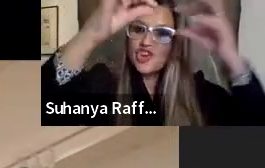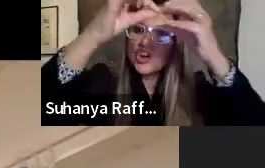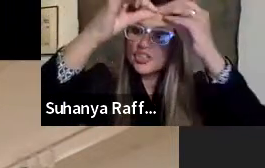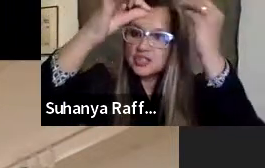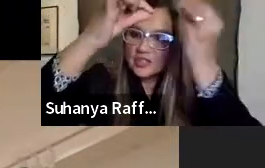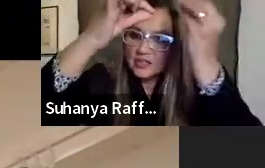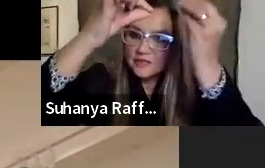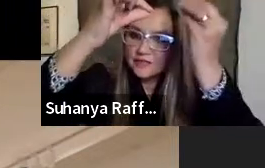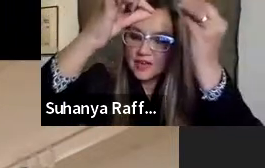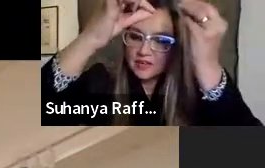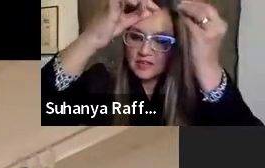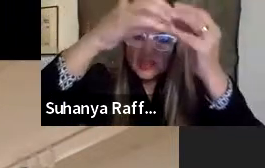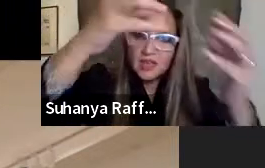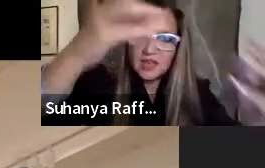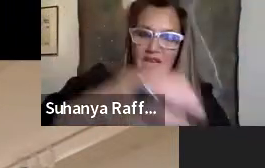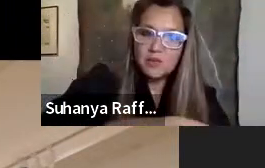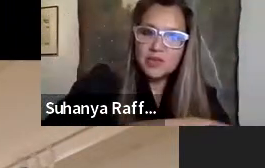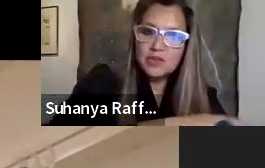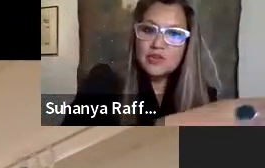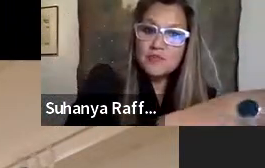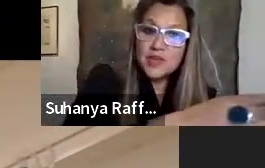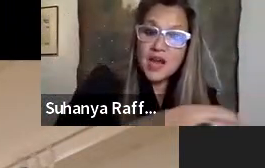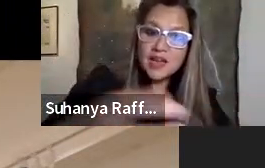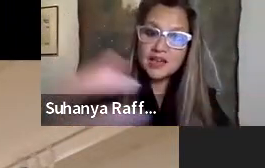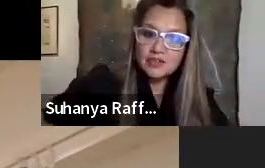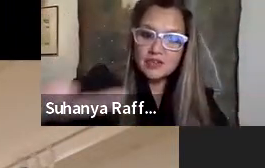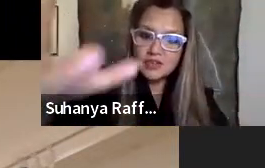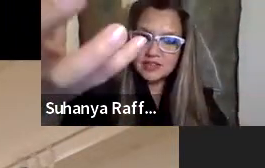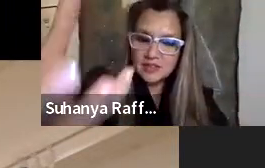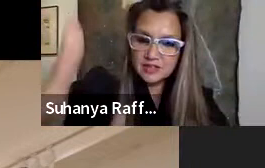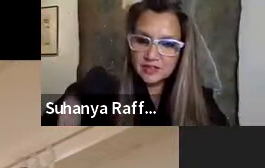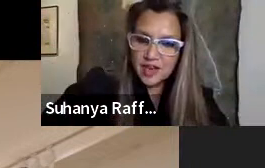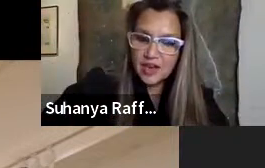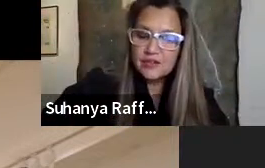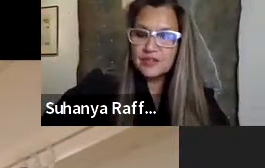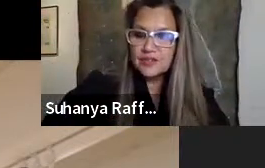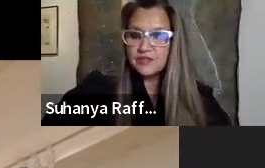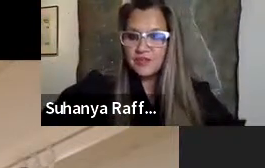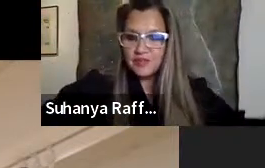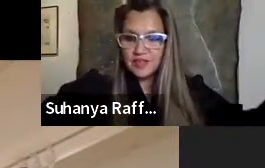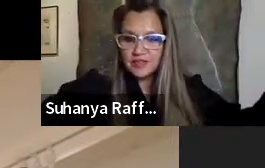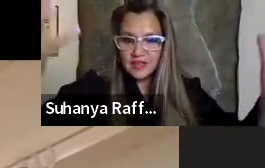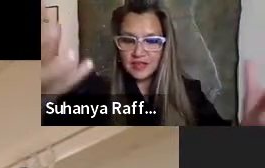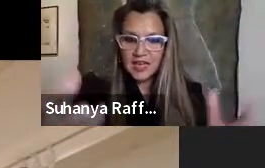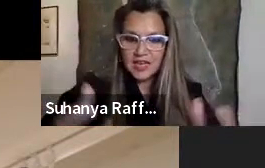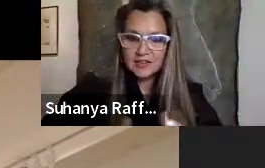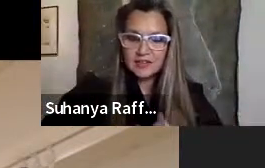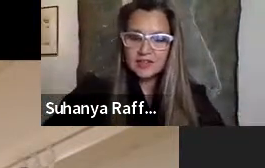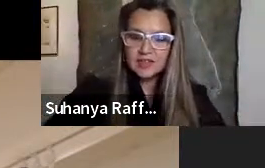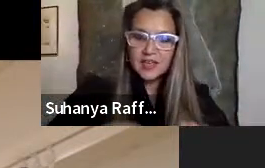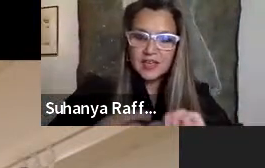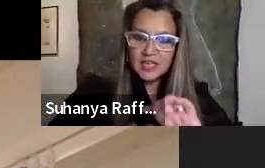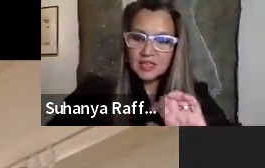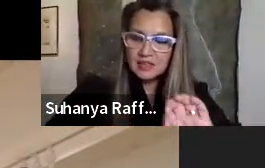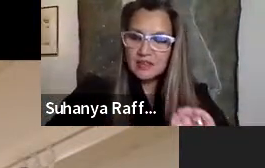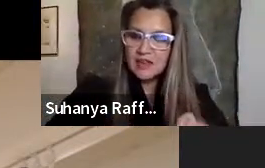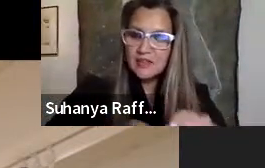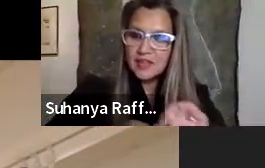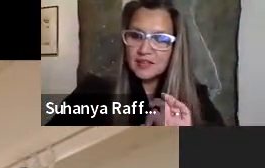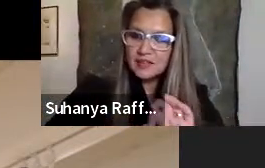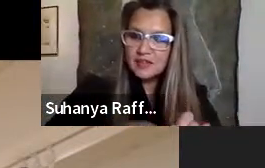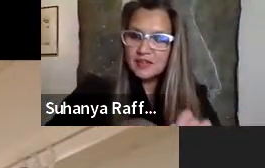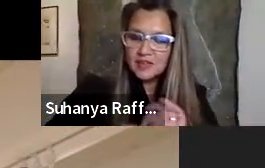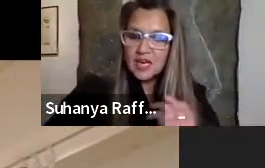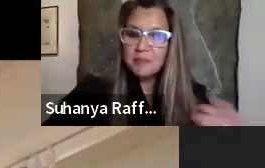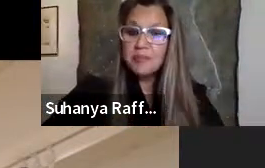thread that's knotted in the front. And when you go behind, you can see these thousands of threads that are gathered in